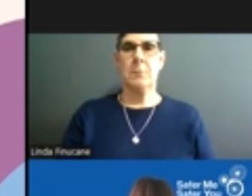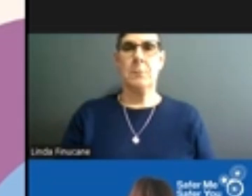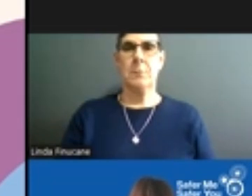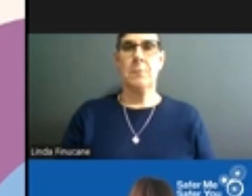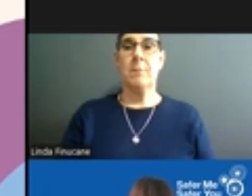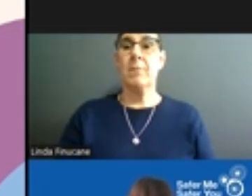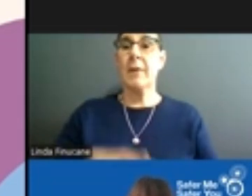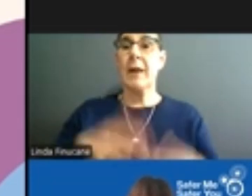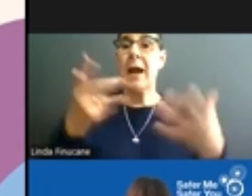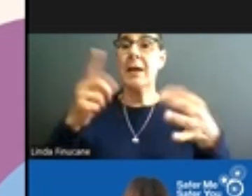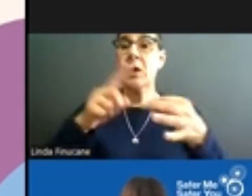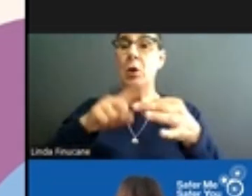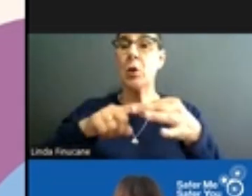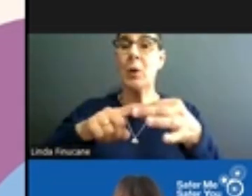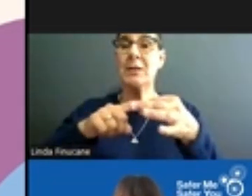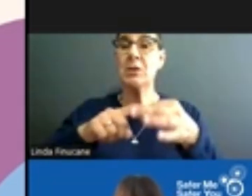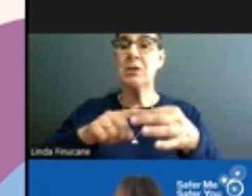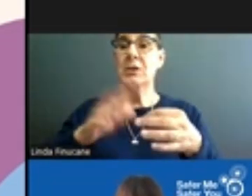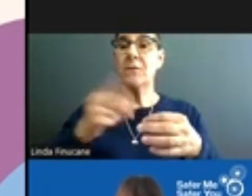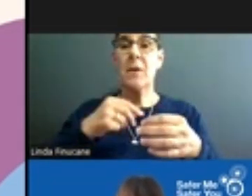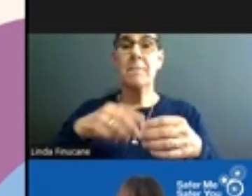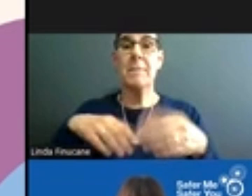Any questions from anybody?